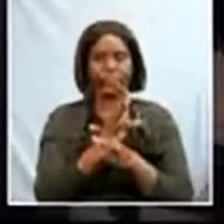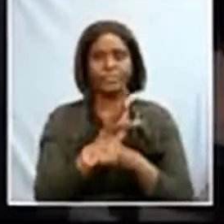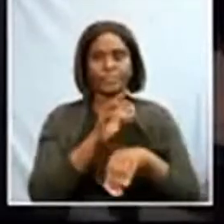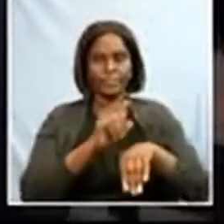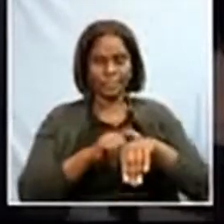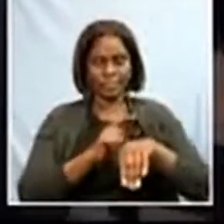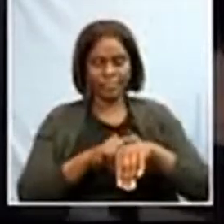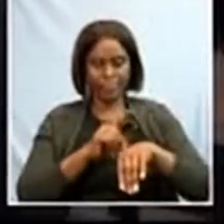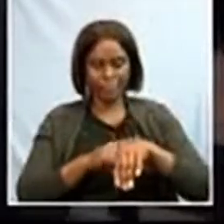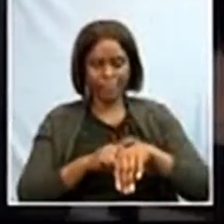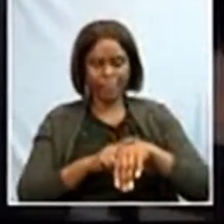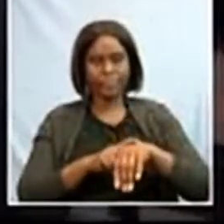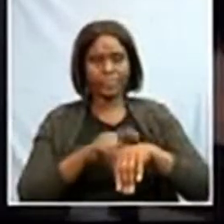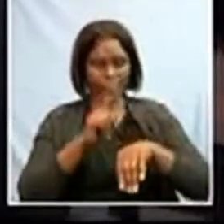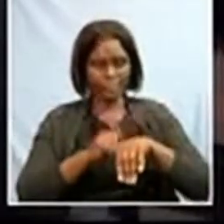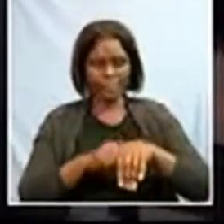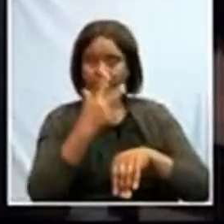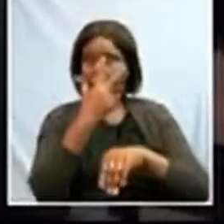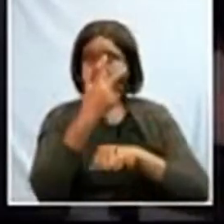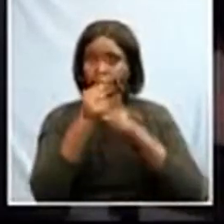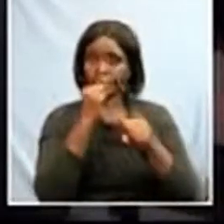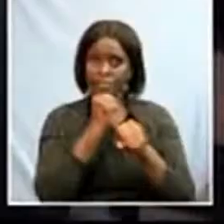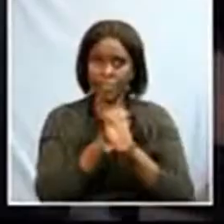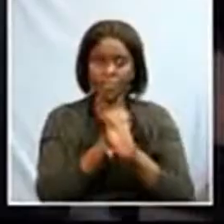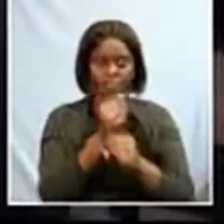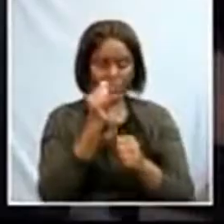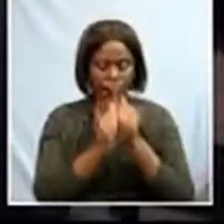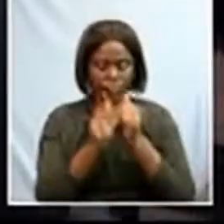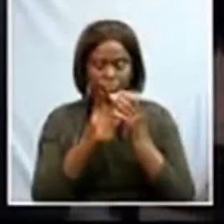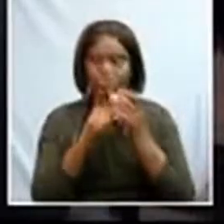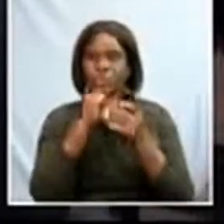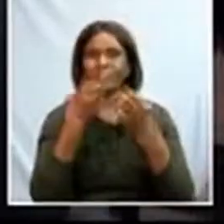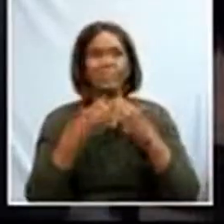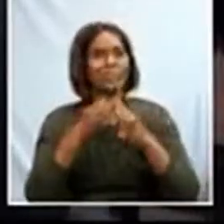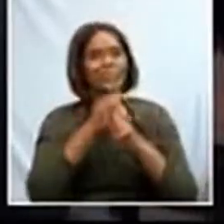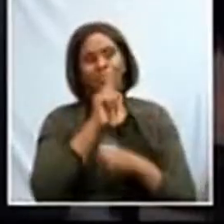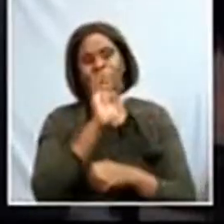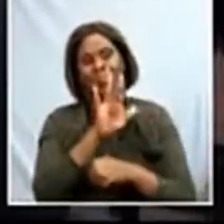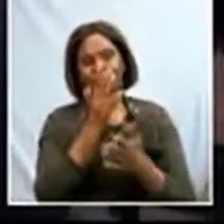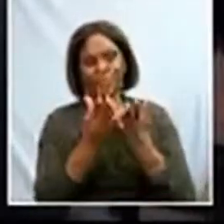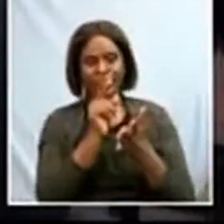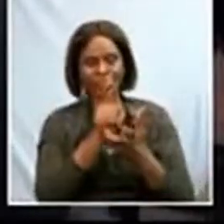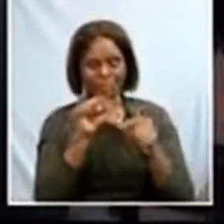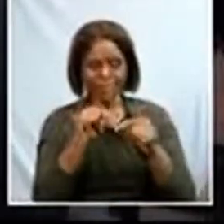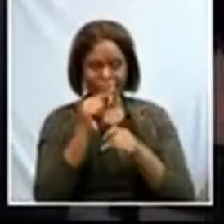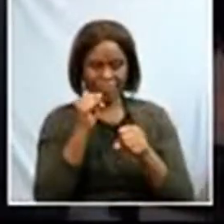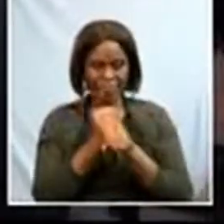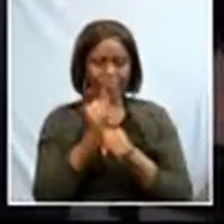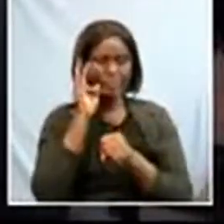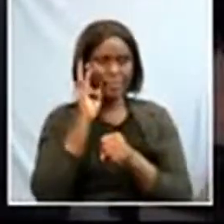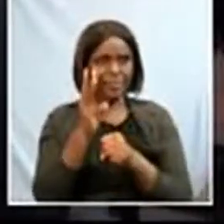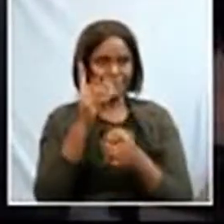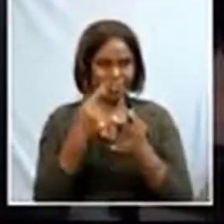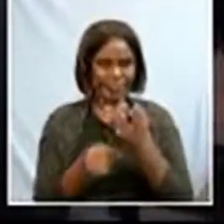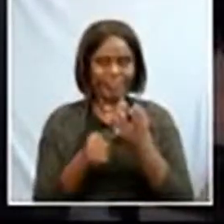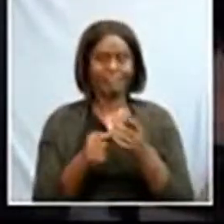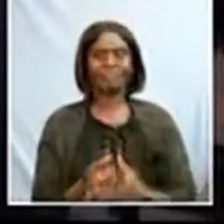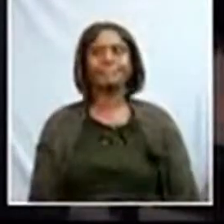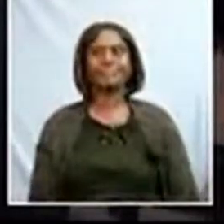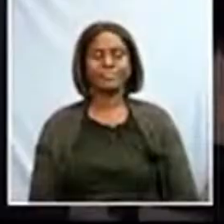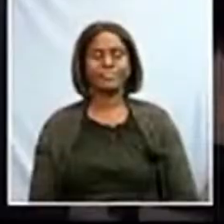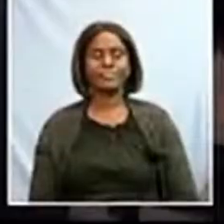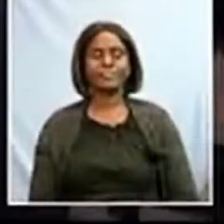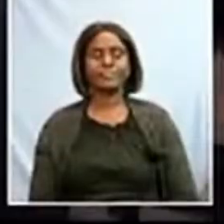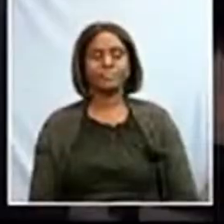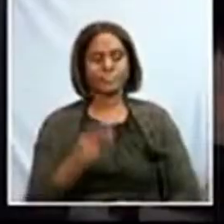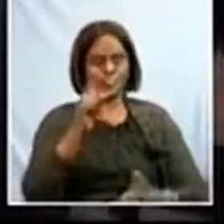time. Time is 3 years, of which you are not even sure as whether this year it will be. And then